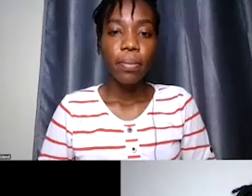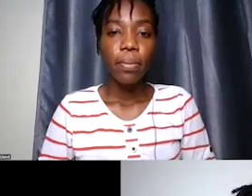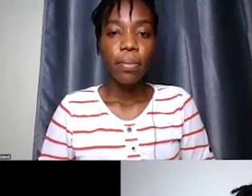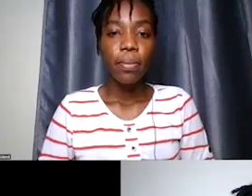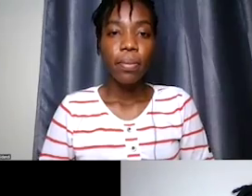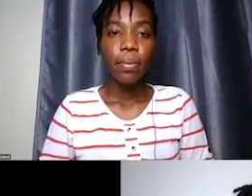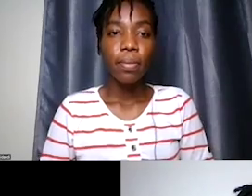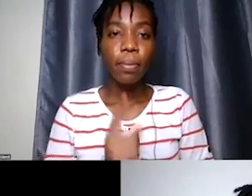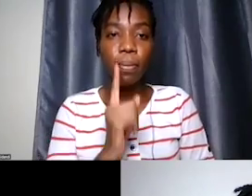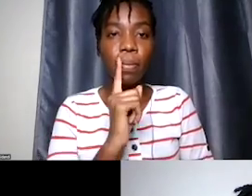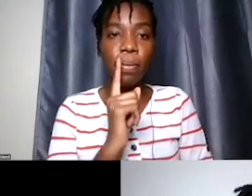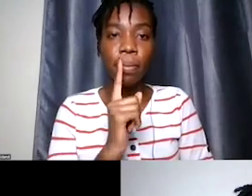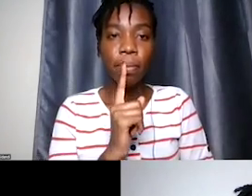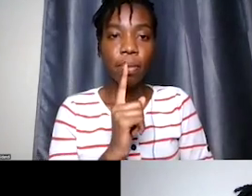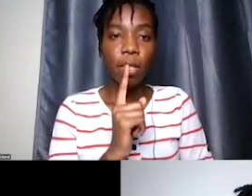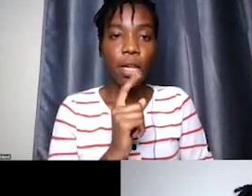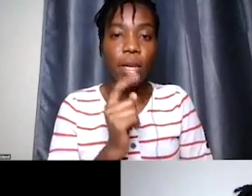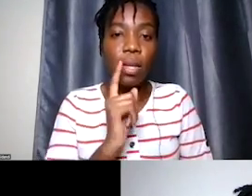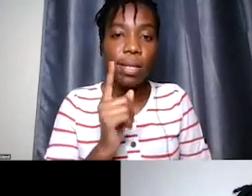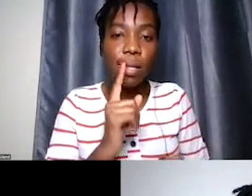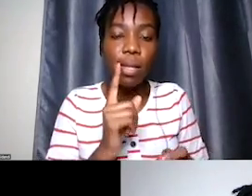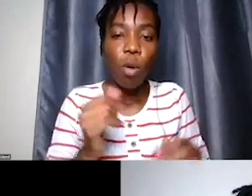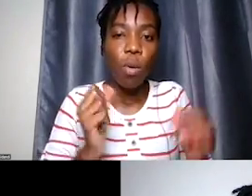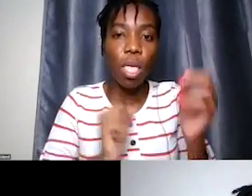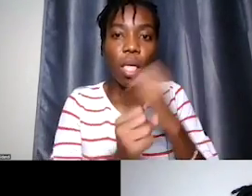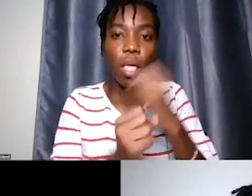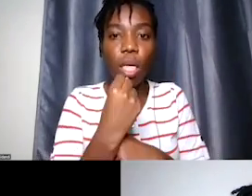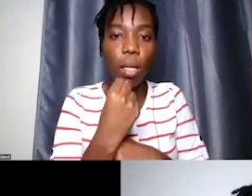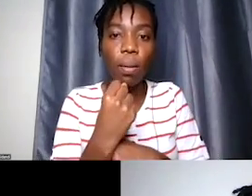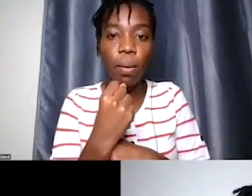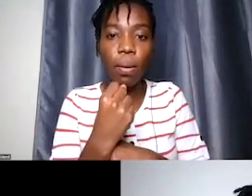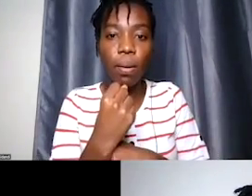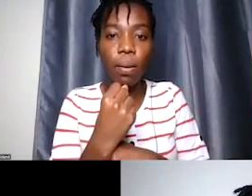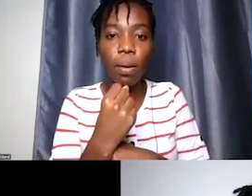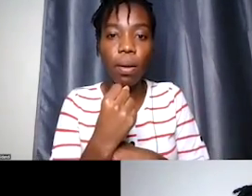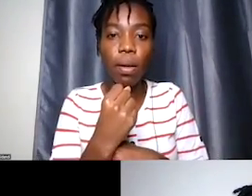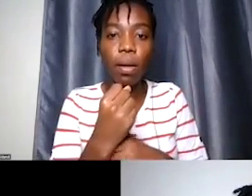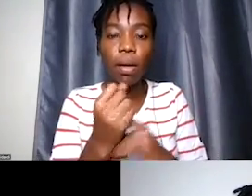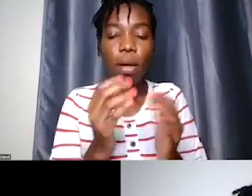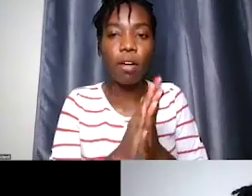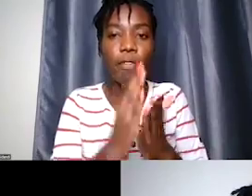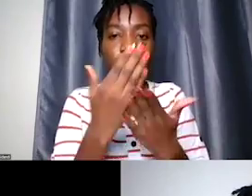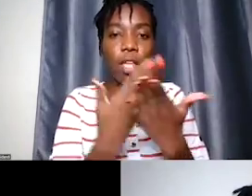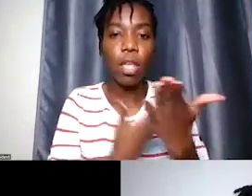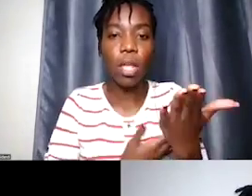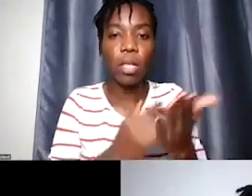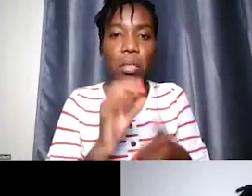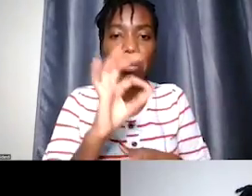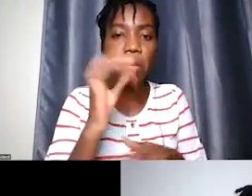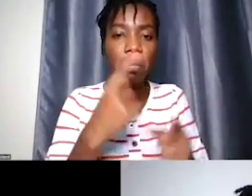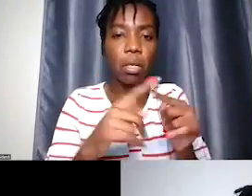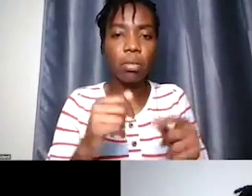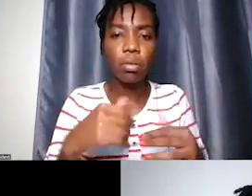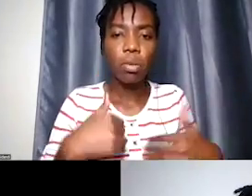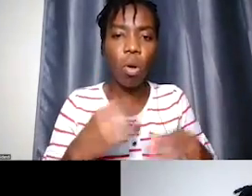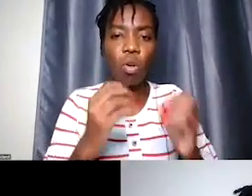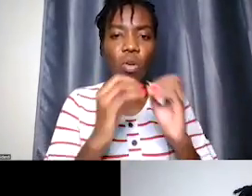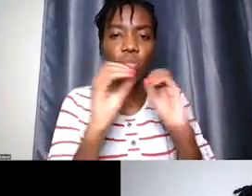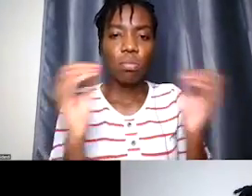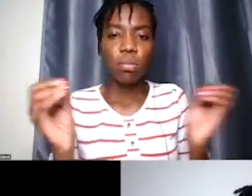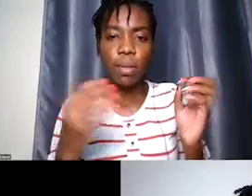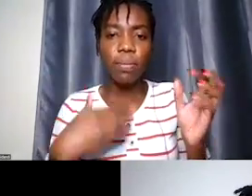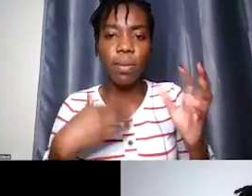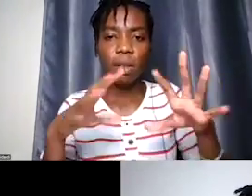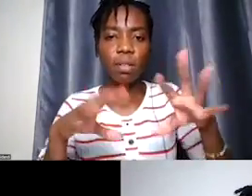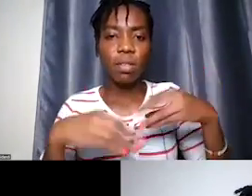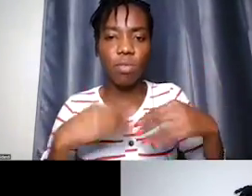so he said she woke up enough and filed. I was surprised but not shocked. I accepted every condition she gave,